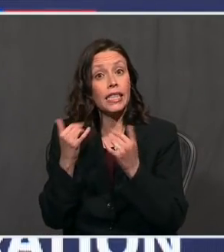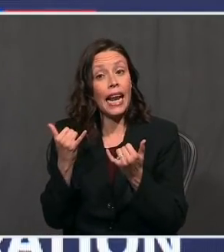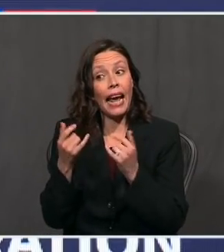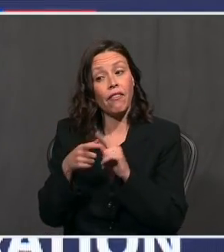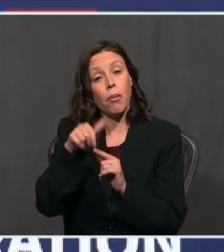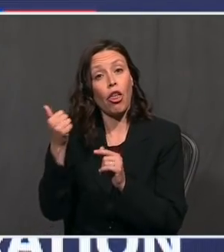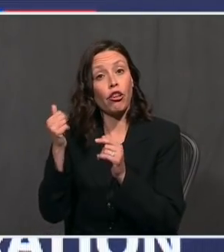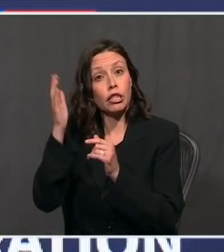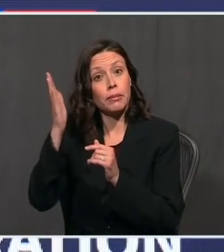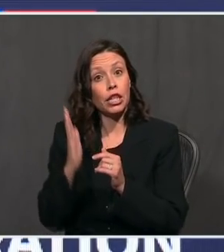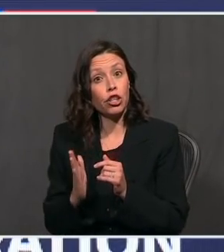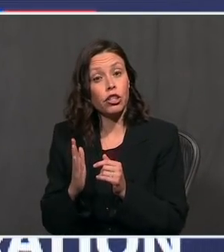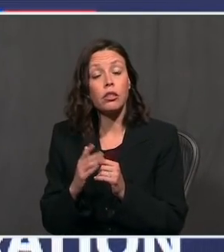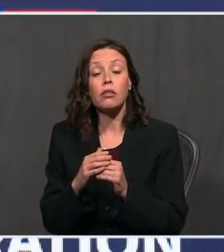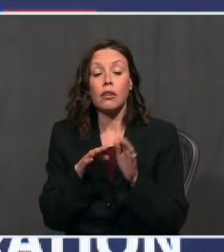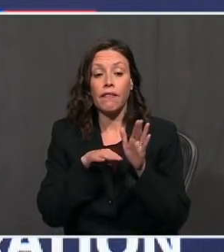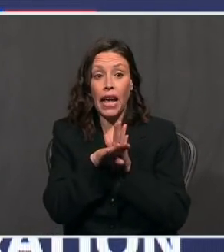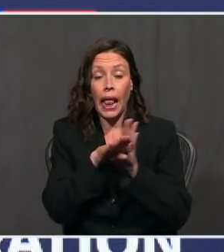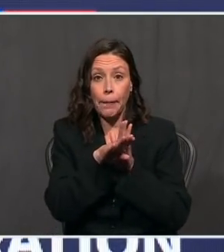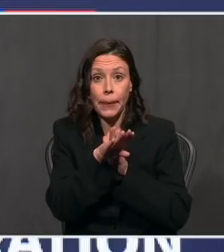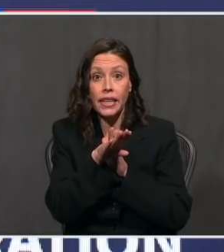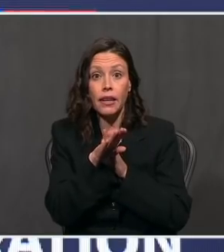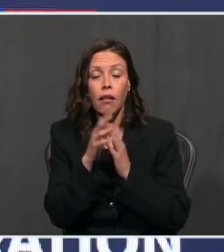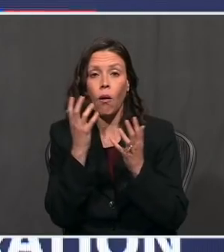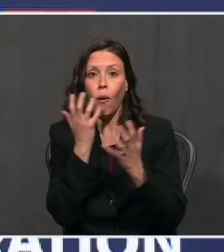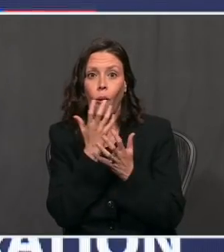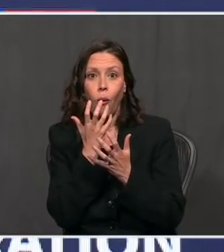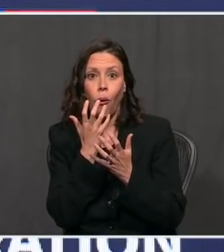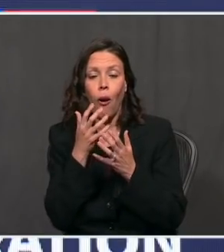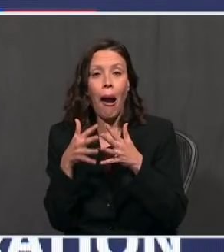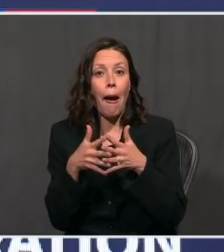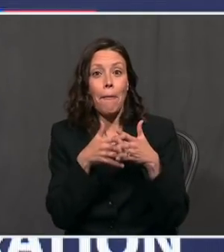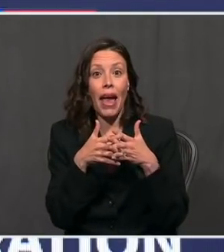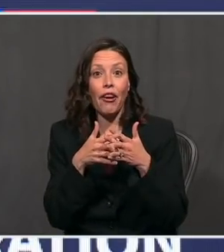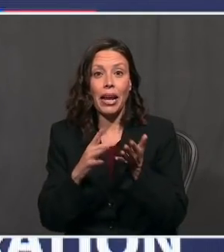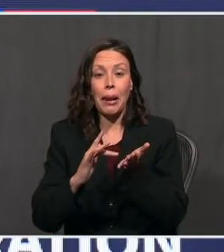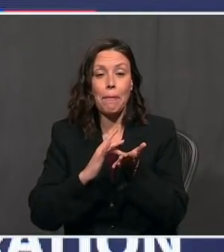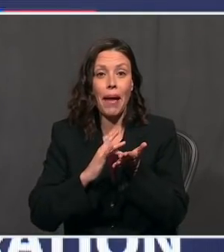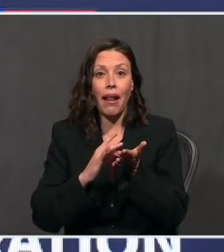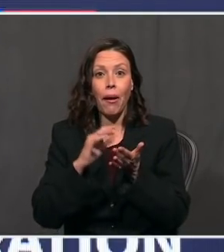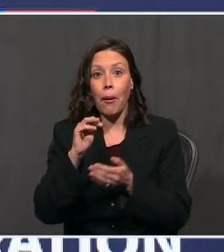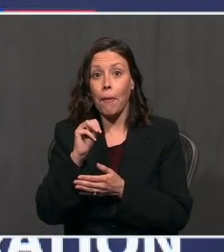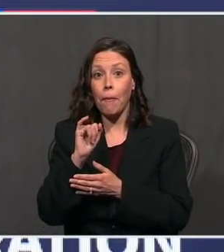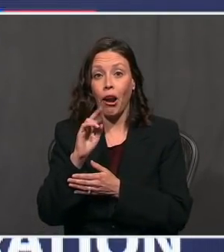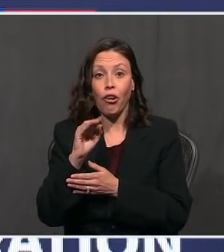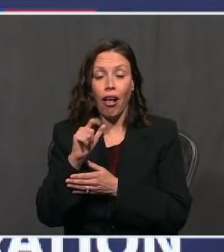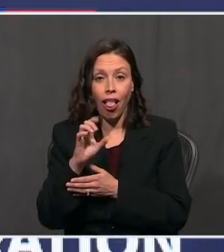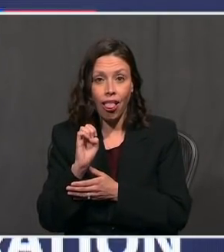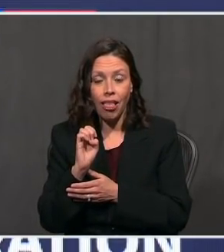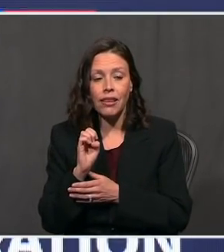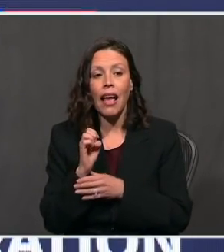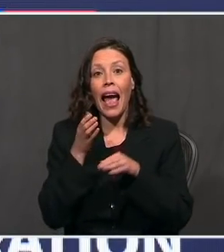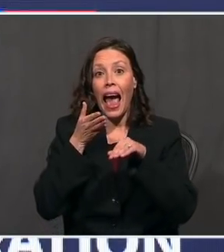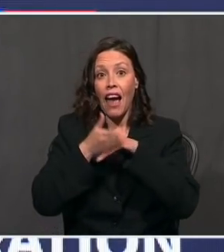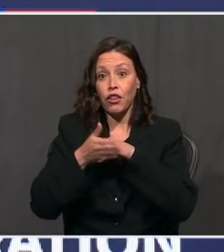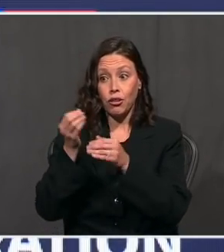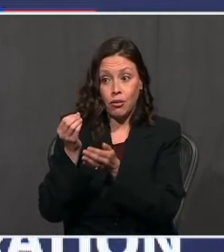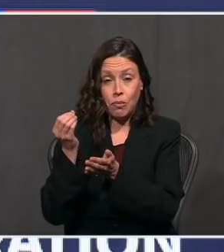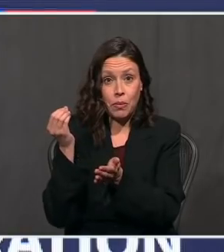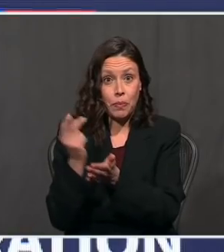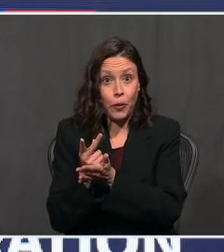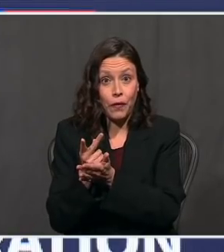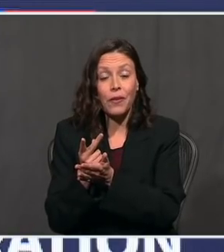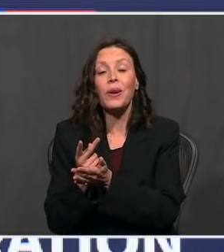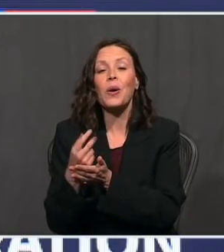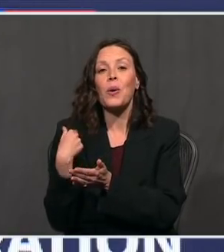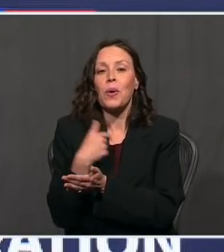well, beyond the development of this extraordinary American medical miracle, once the vaccine is approved, we are